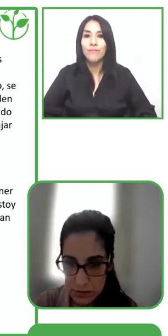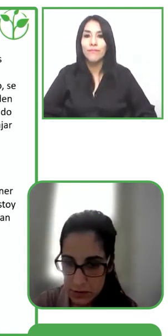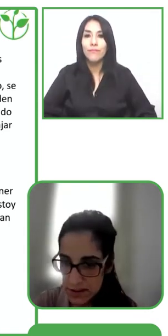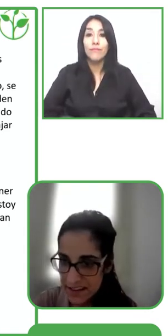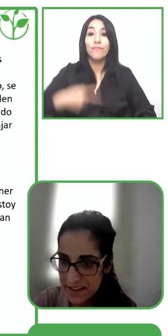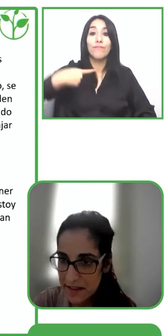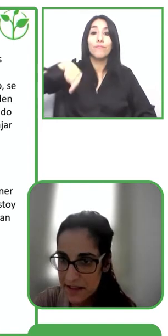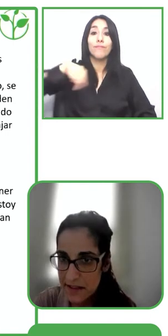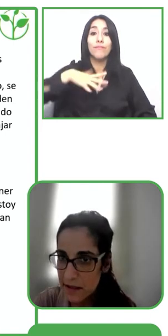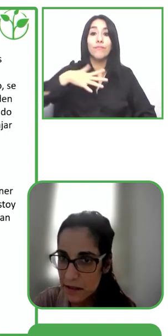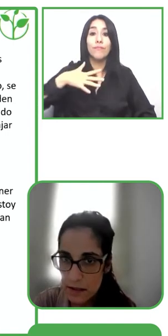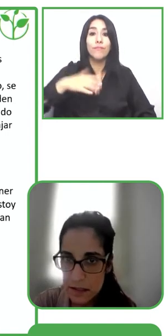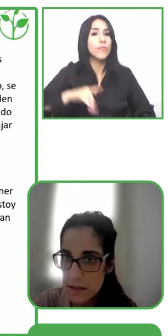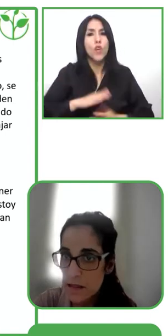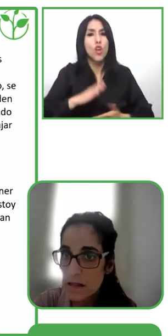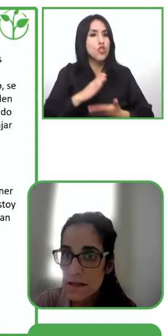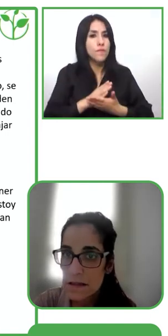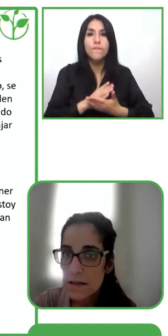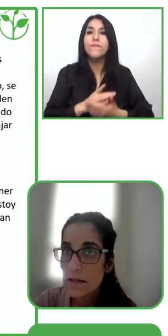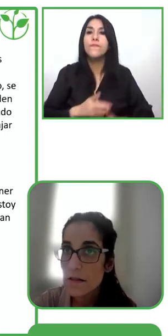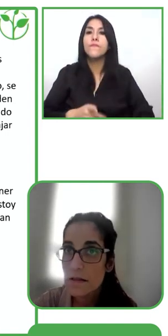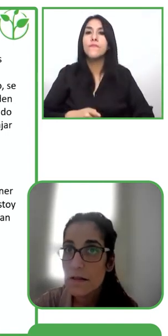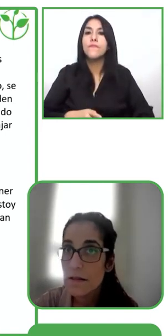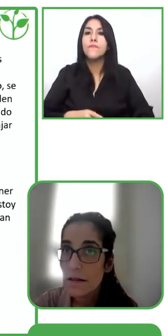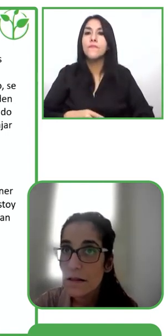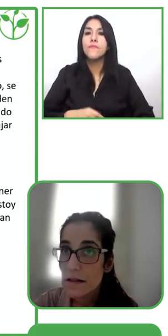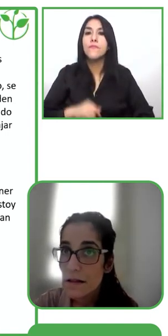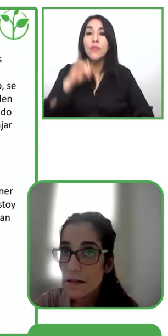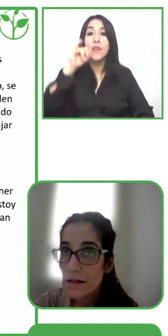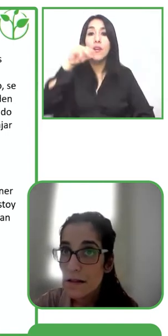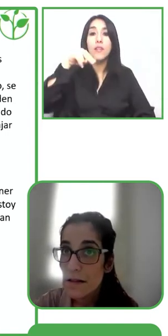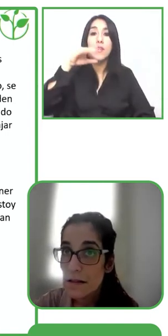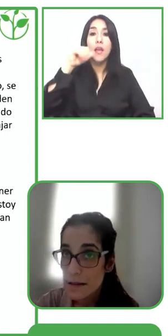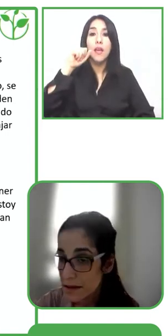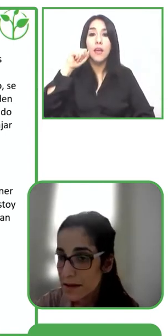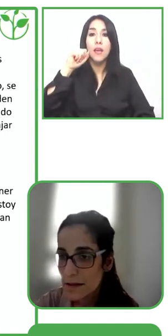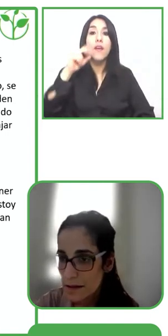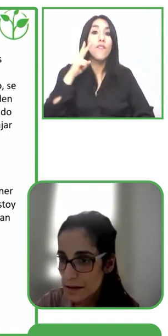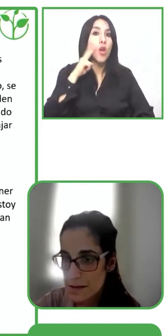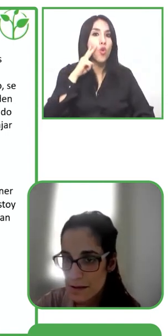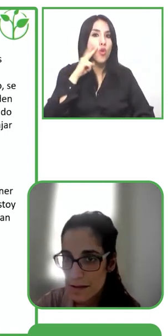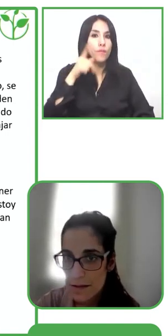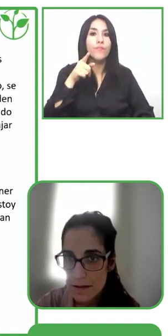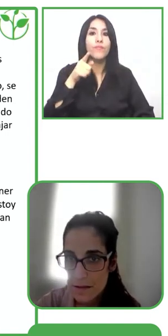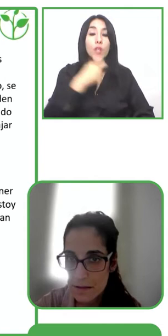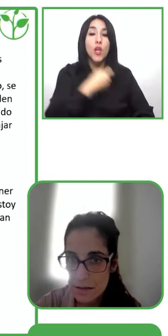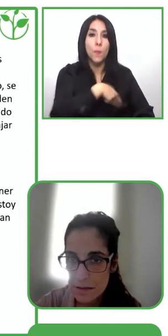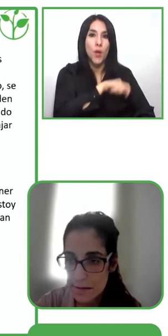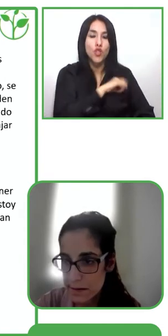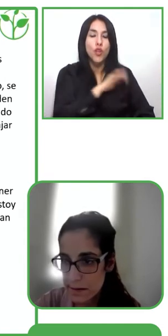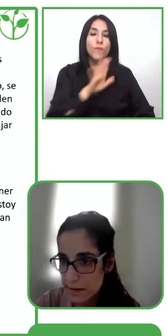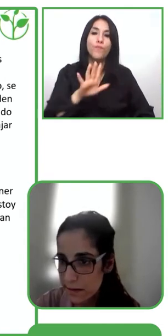We are here at El Altillo Farm, near the frontier, near the border.